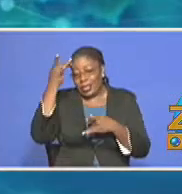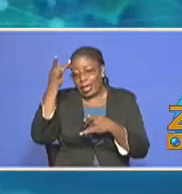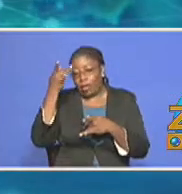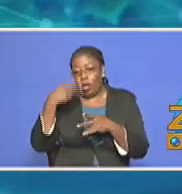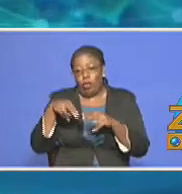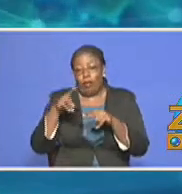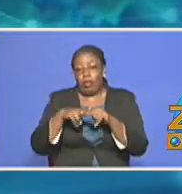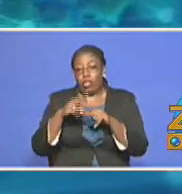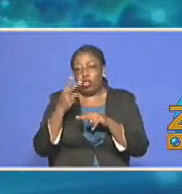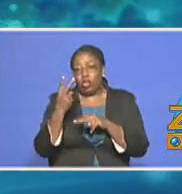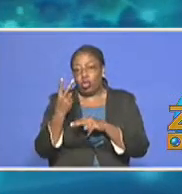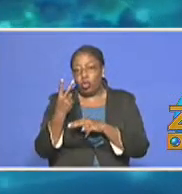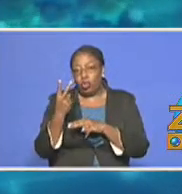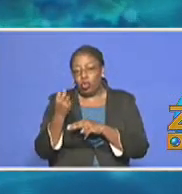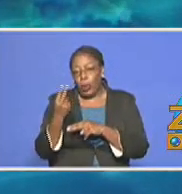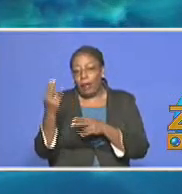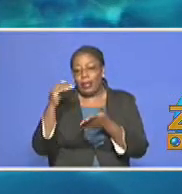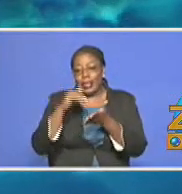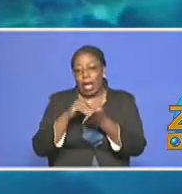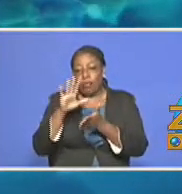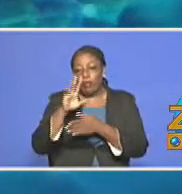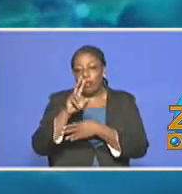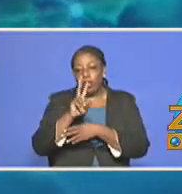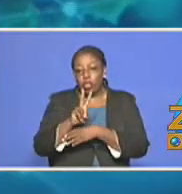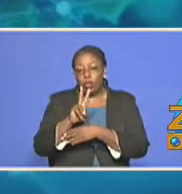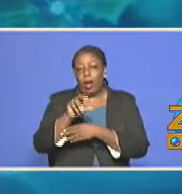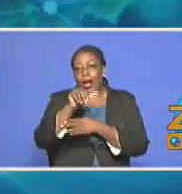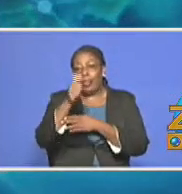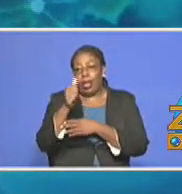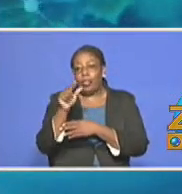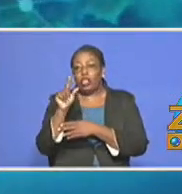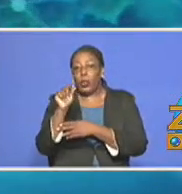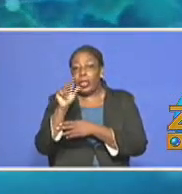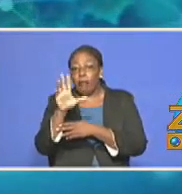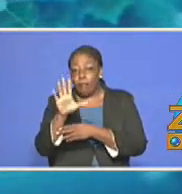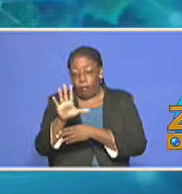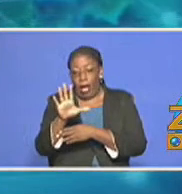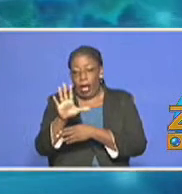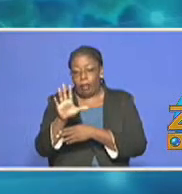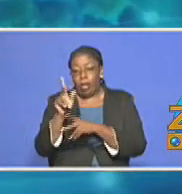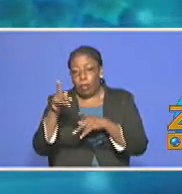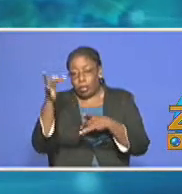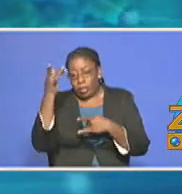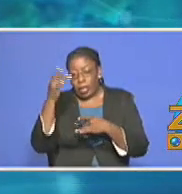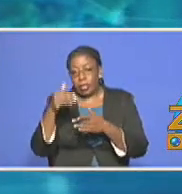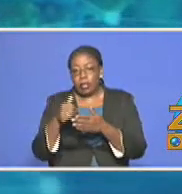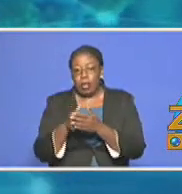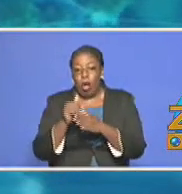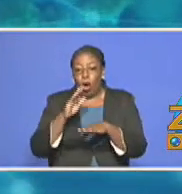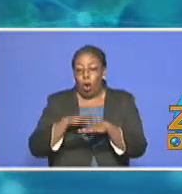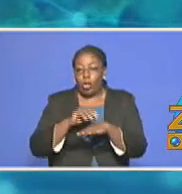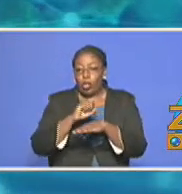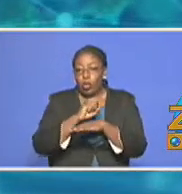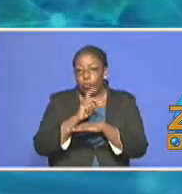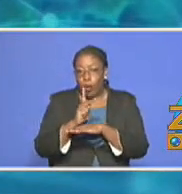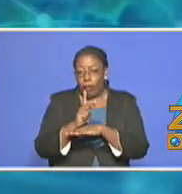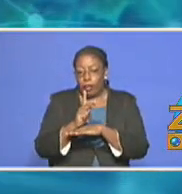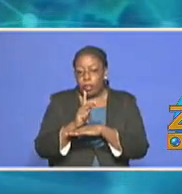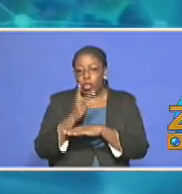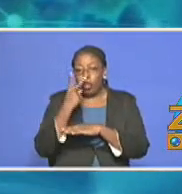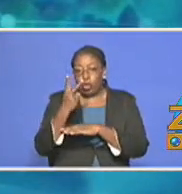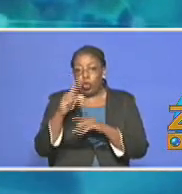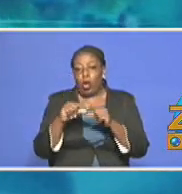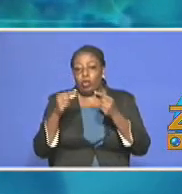to 12,052 after another 25. 21 of the newly infected on New Providence, 2 on